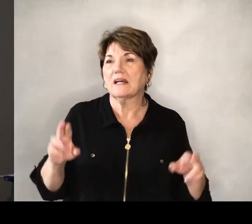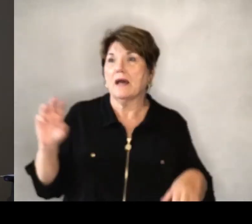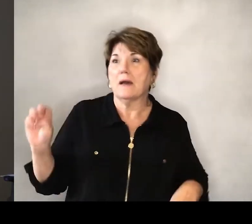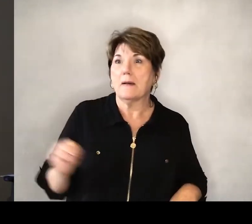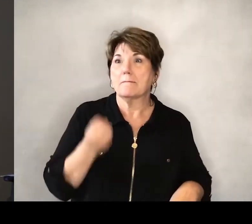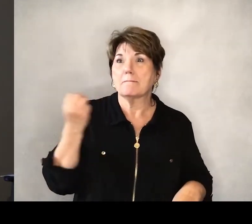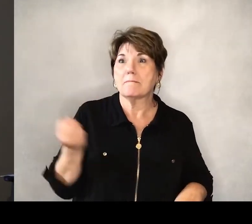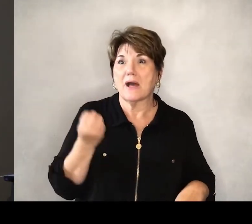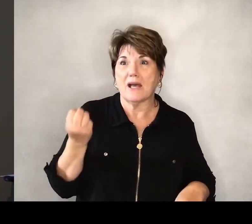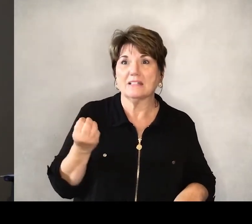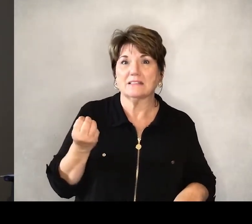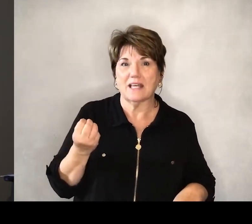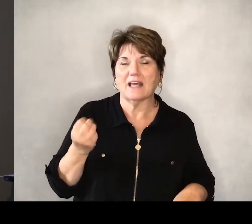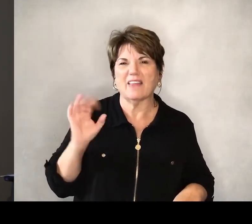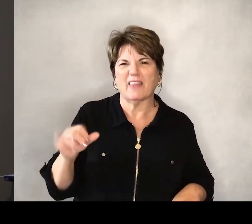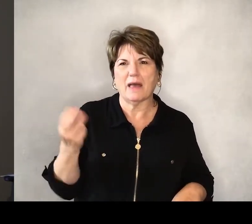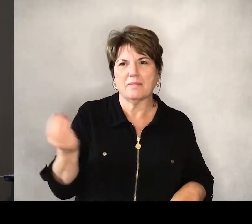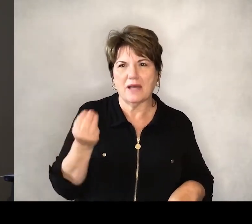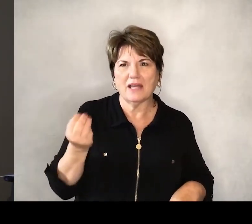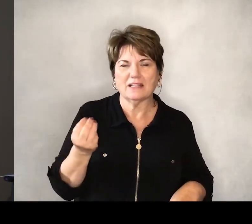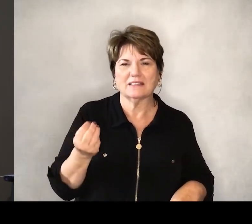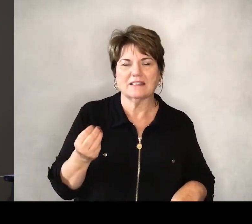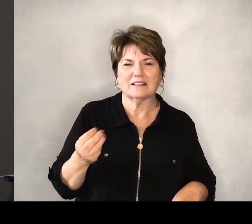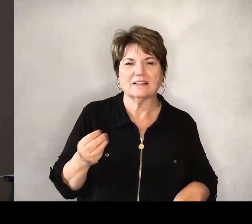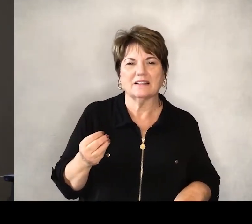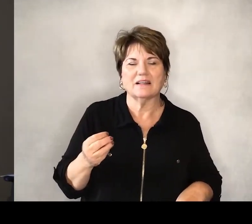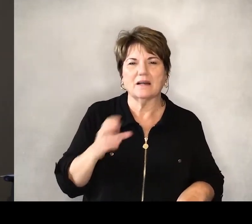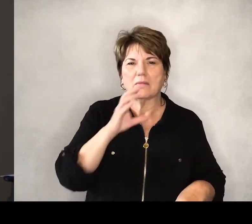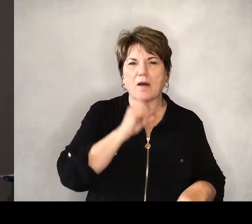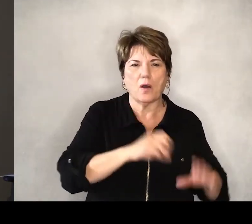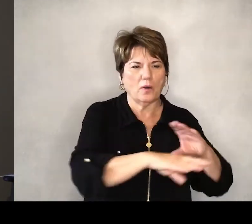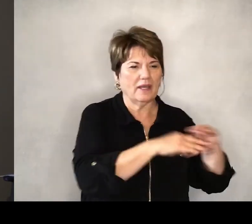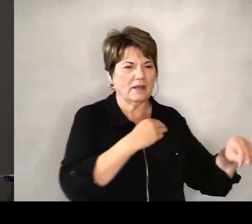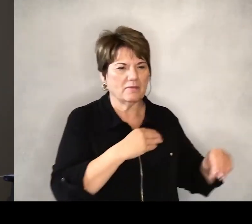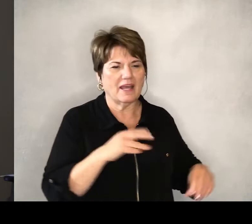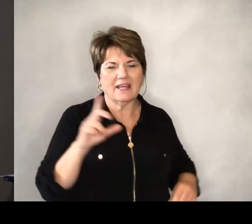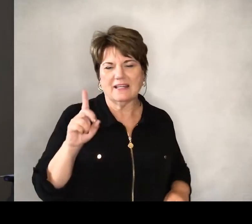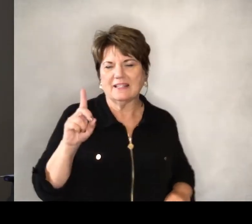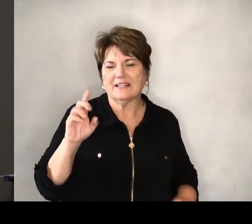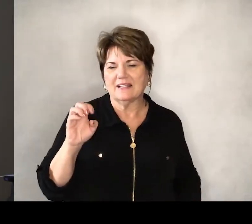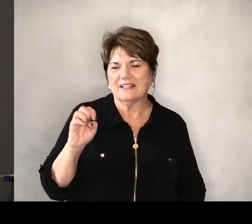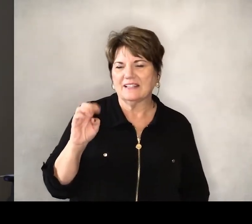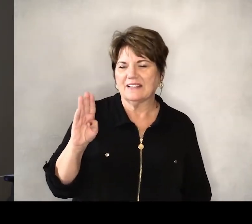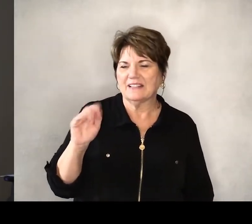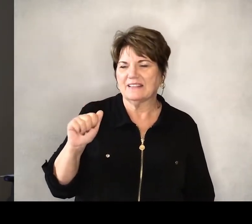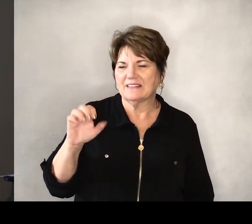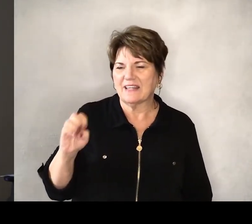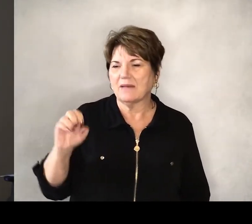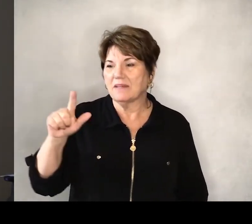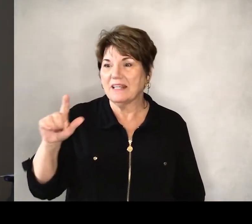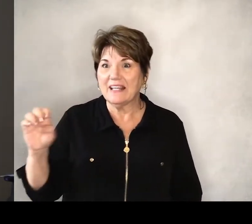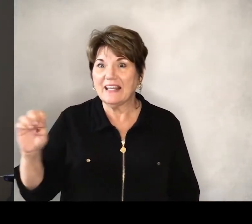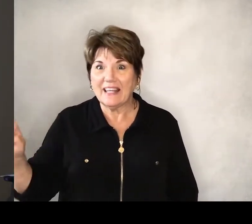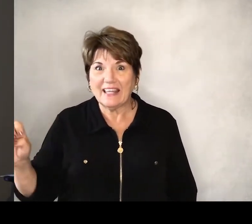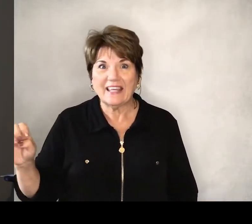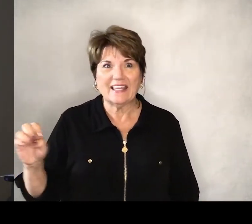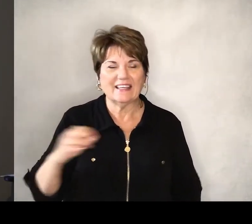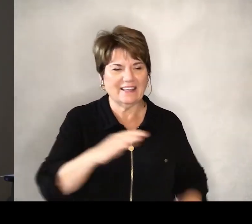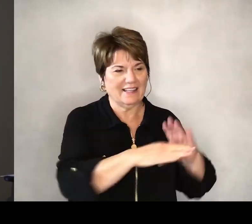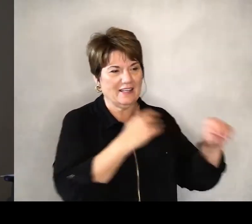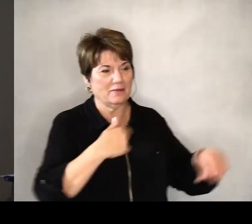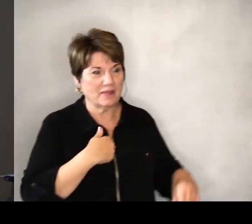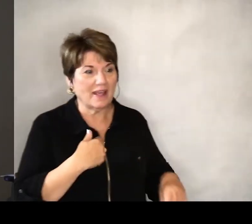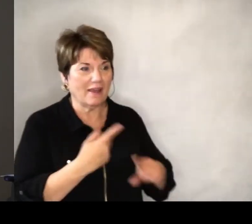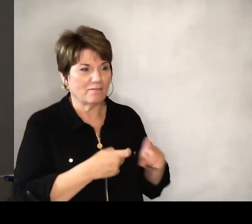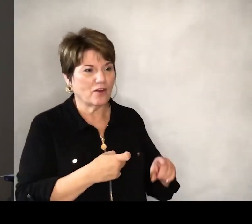Monday, I actually looked through my notes, my old emails. Debbie Lee, you'll love this. I received an email from Debbie Lee.